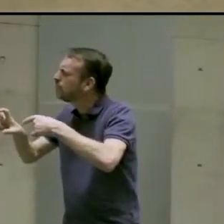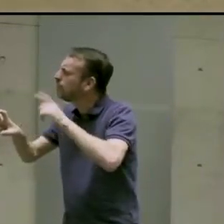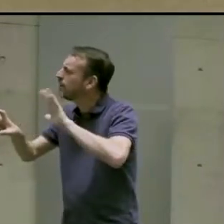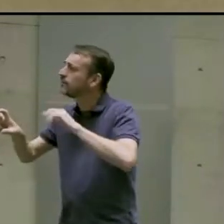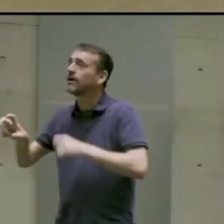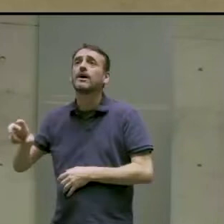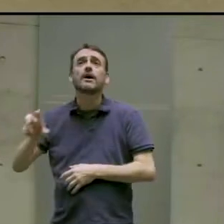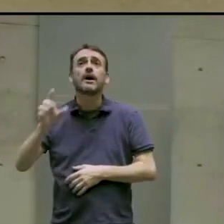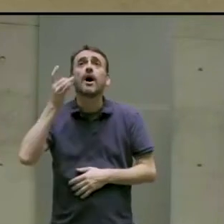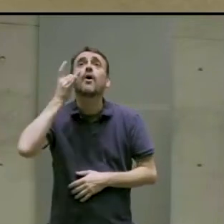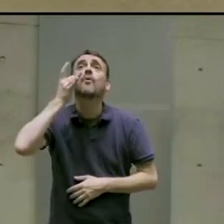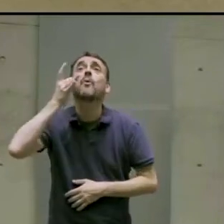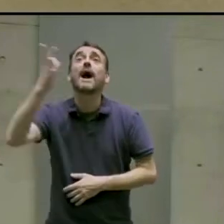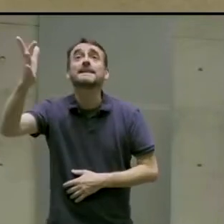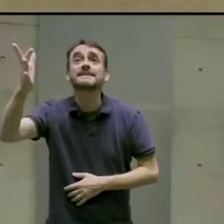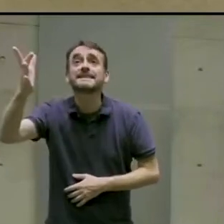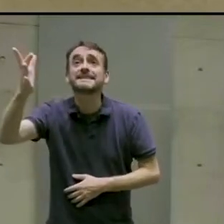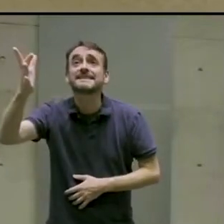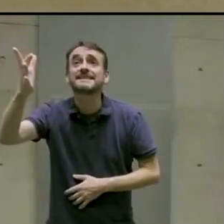It's white.